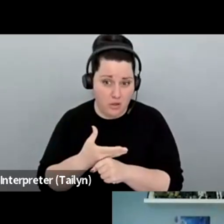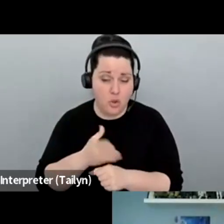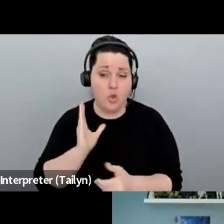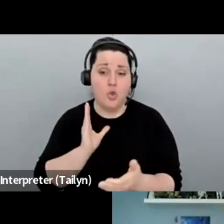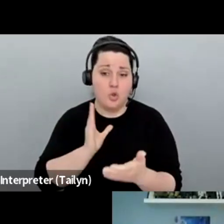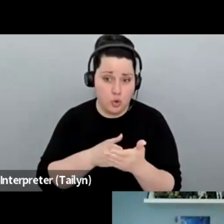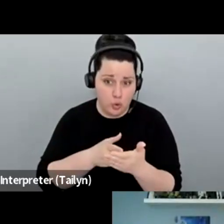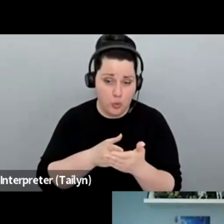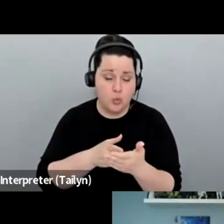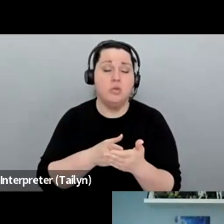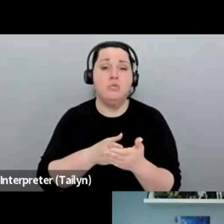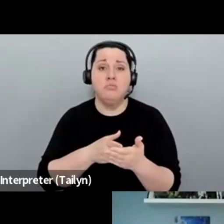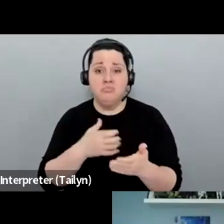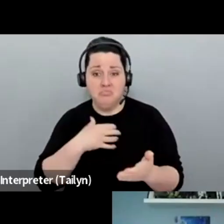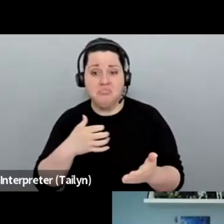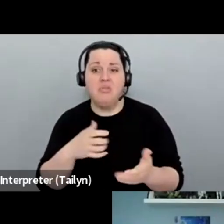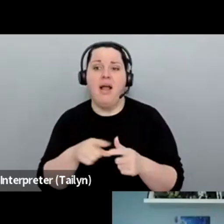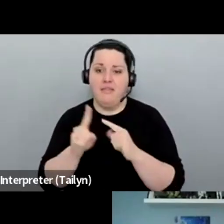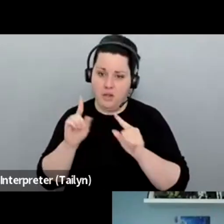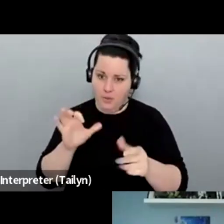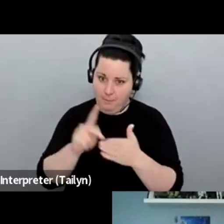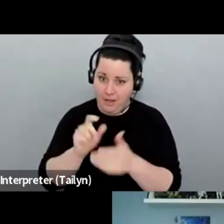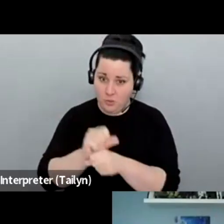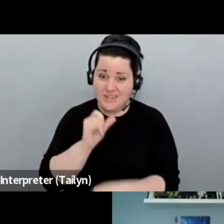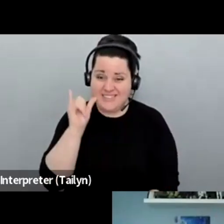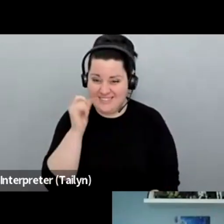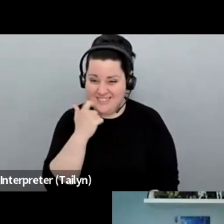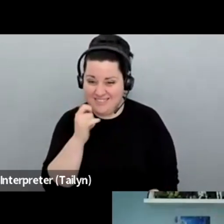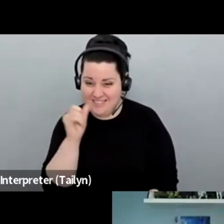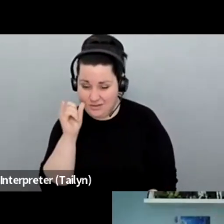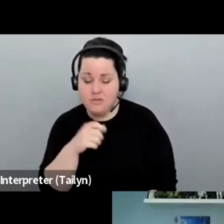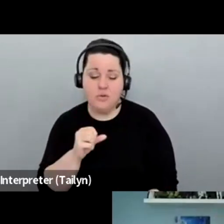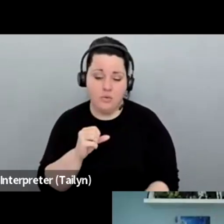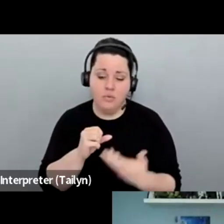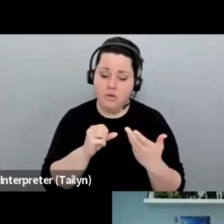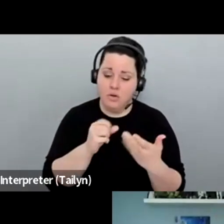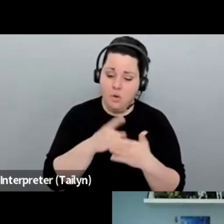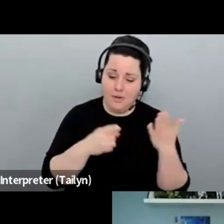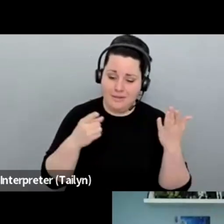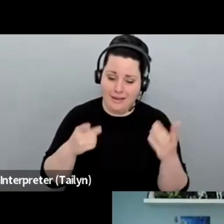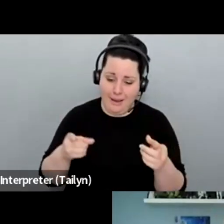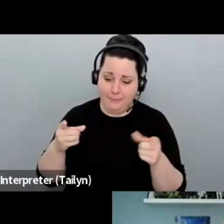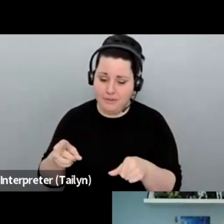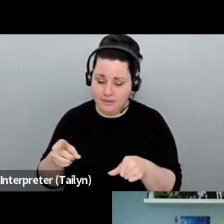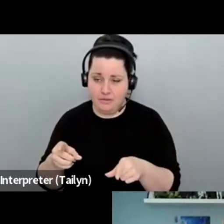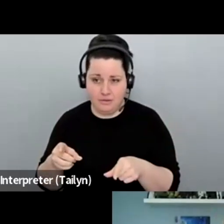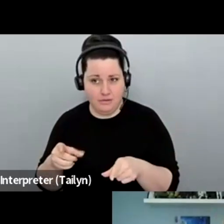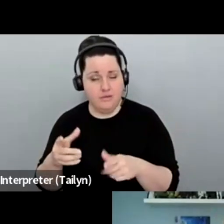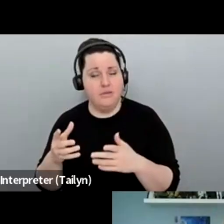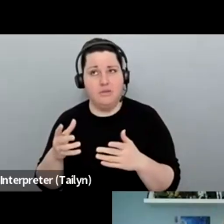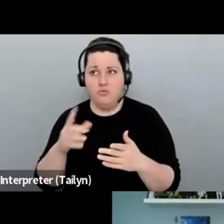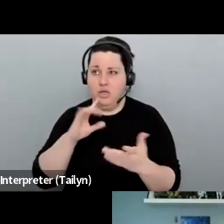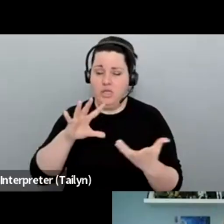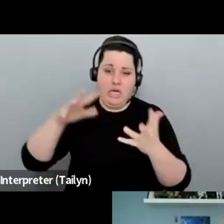sued, contested it, and went back to work yesterday, right? So a lot of what's going on is this kind of